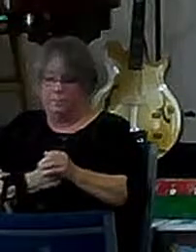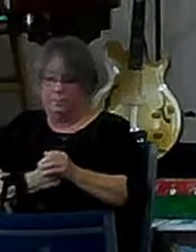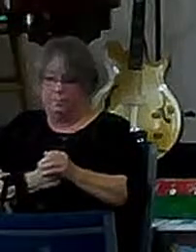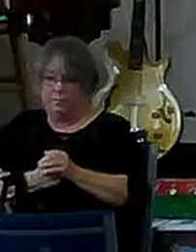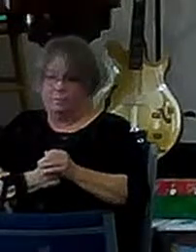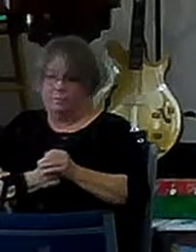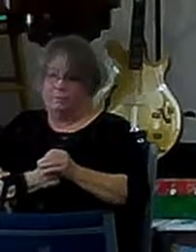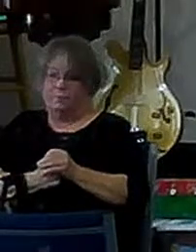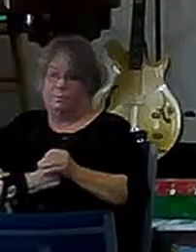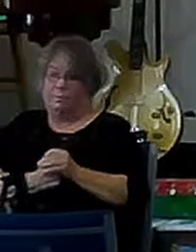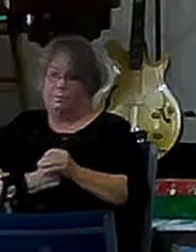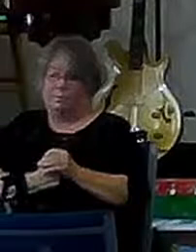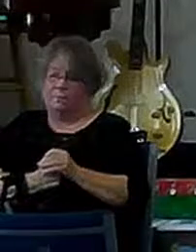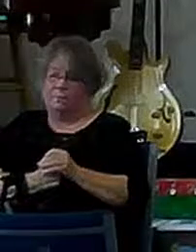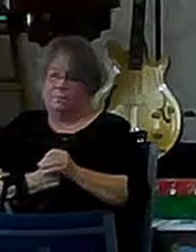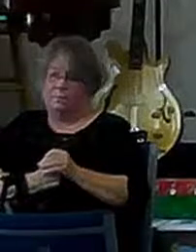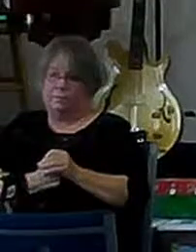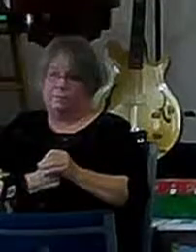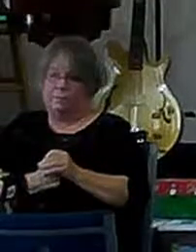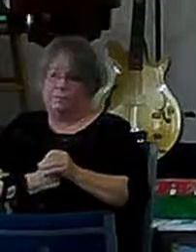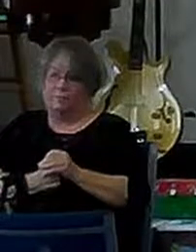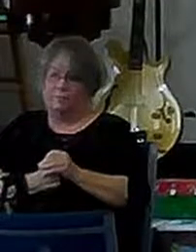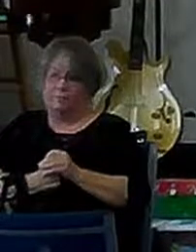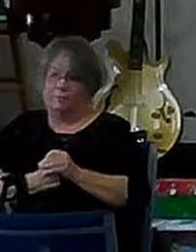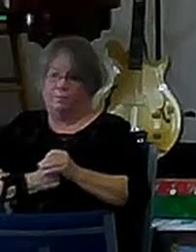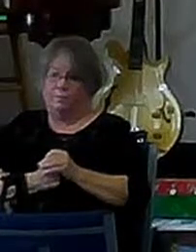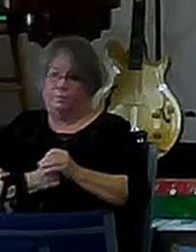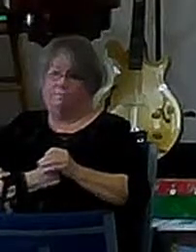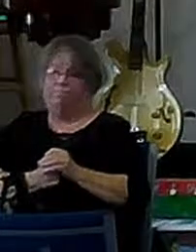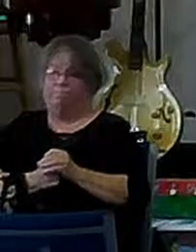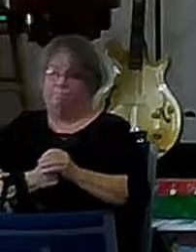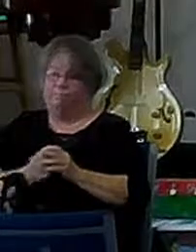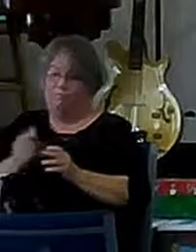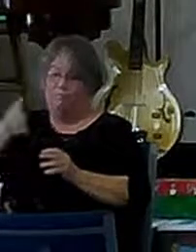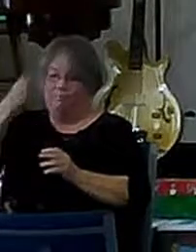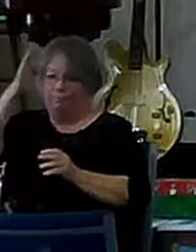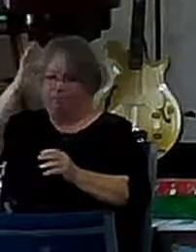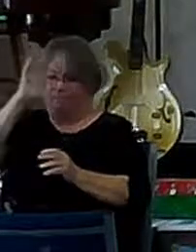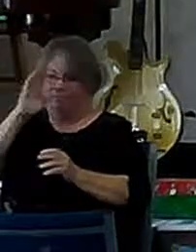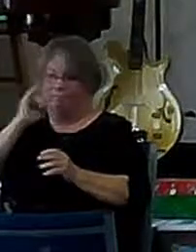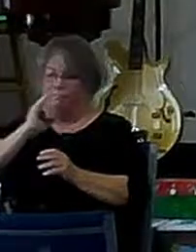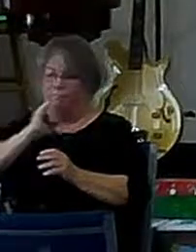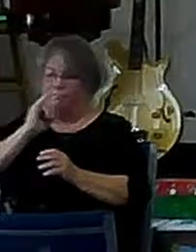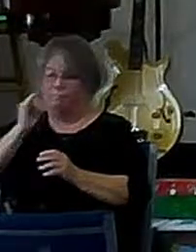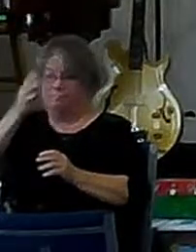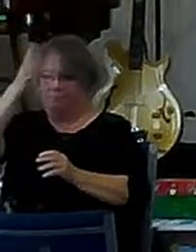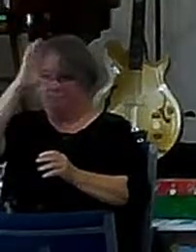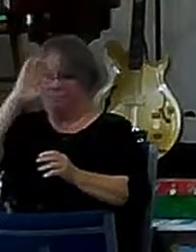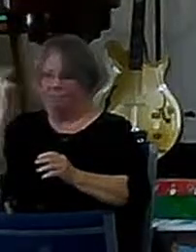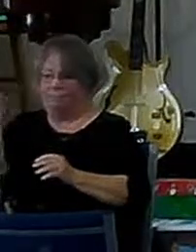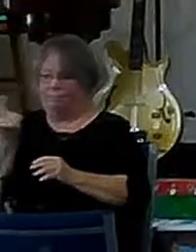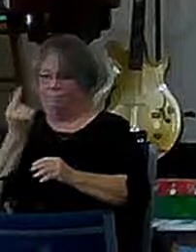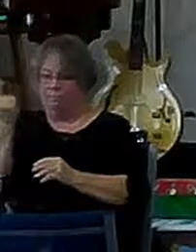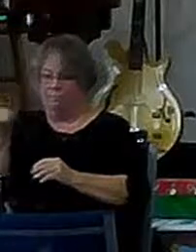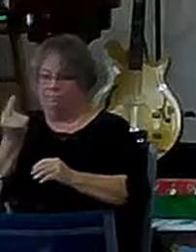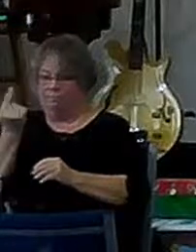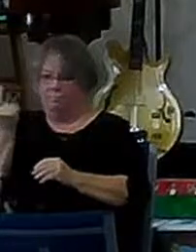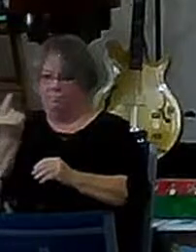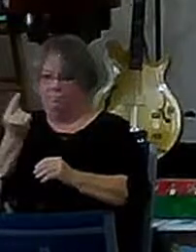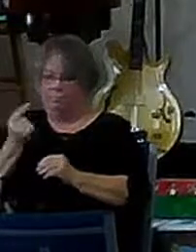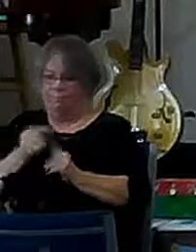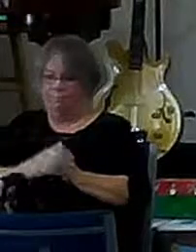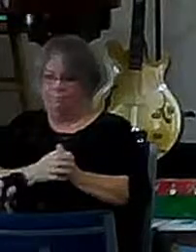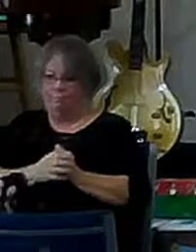formed, nor shall there be any after me. I am the Lord, and besides me there